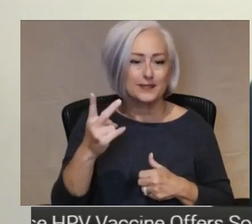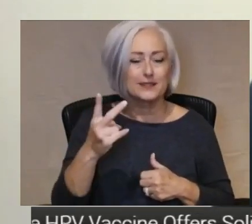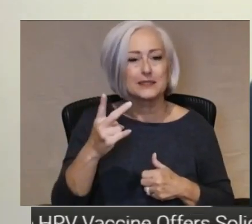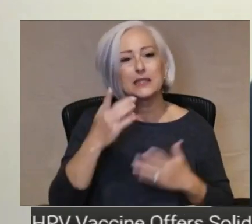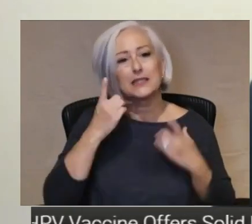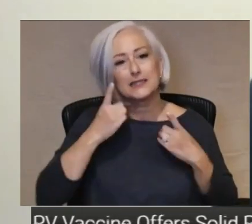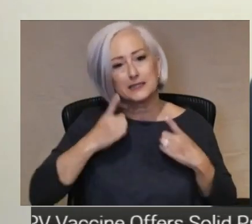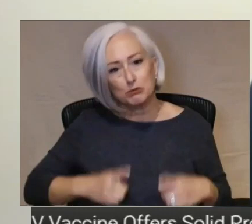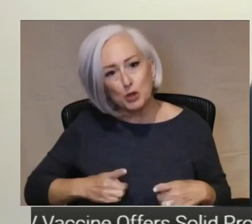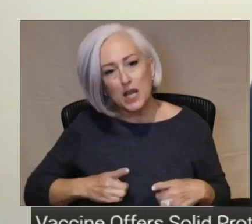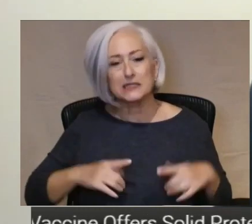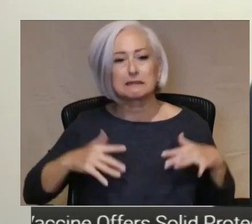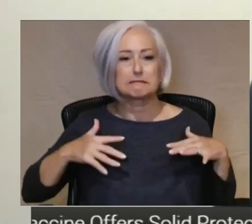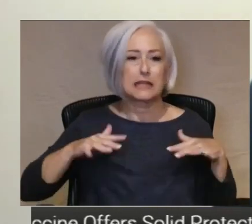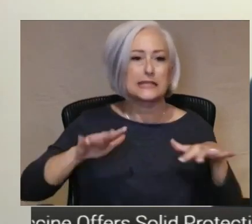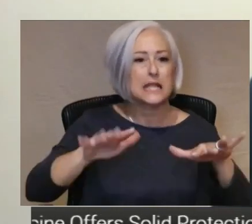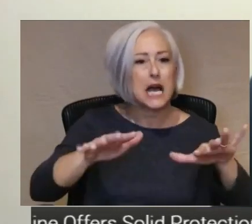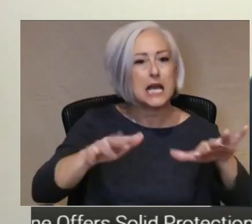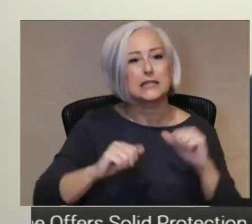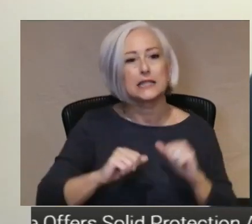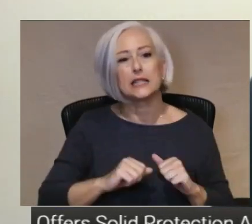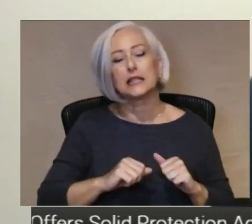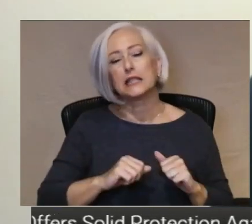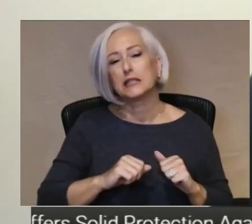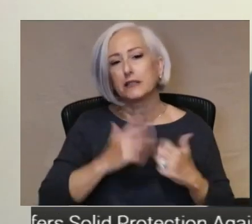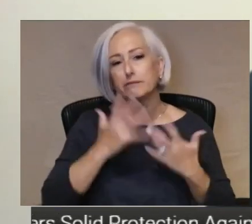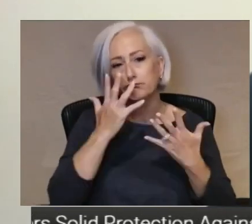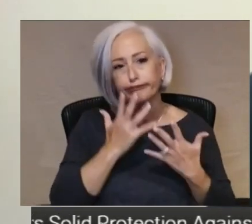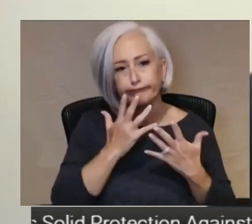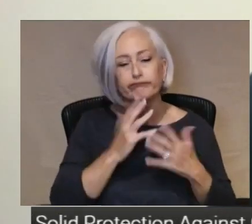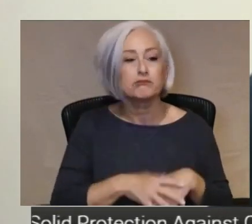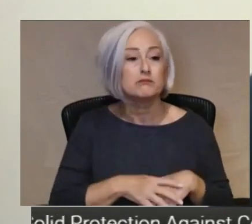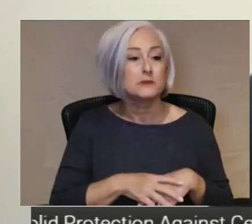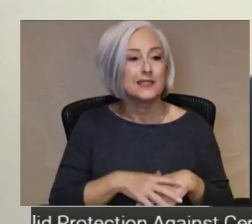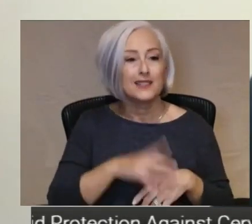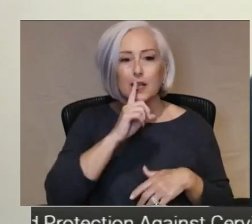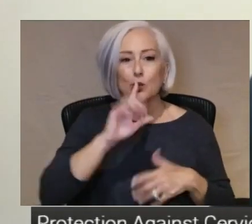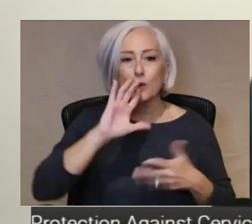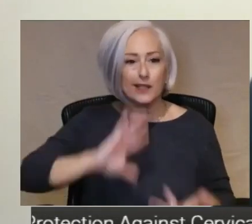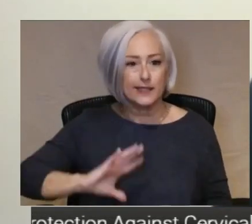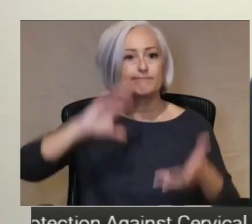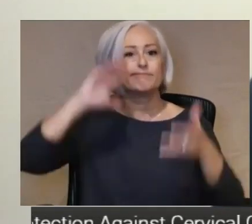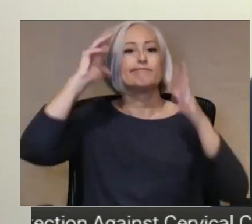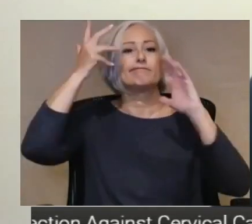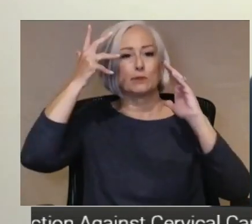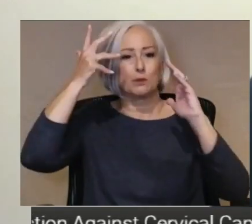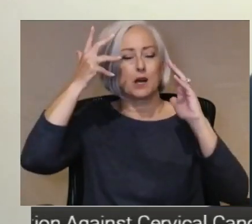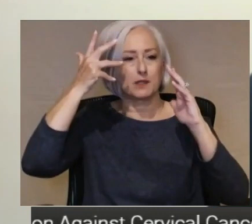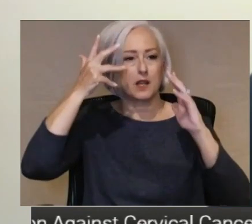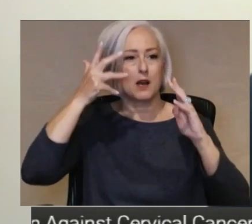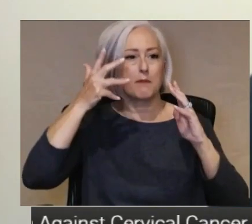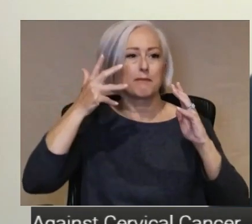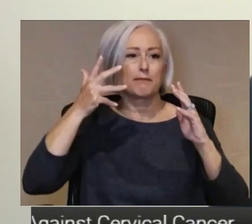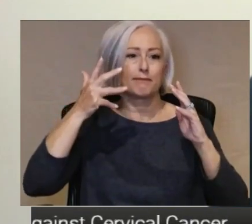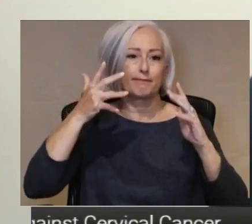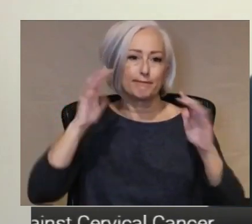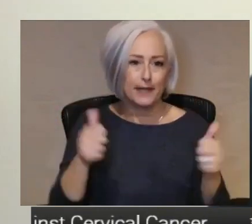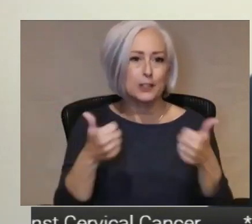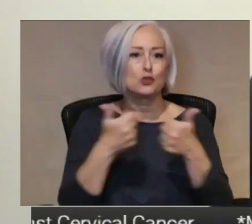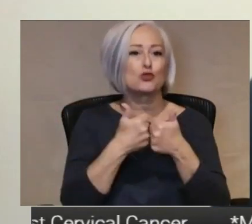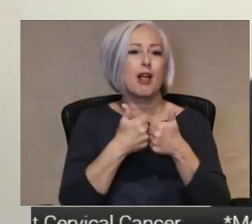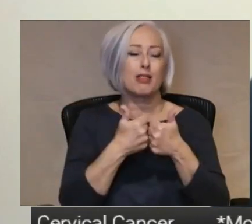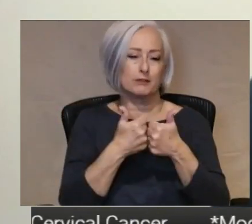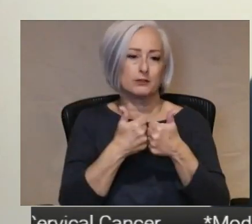very unsettling. And it really threw a wrench into an already challenging and complicated life step. And